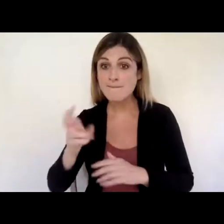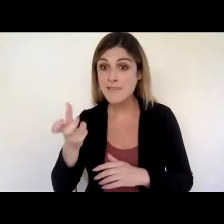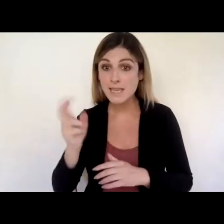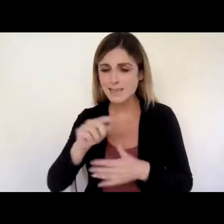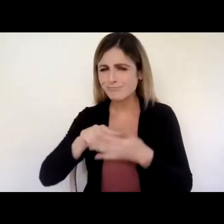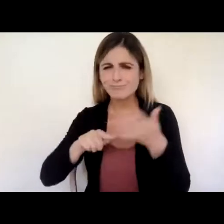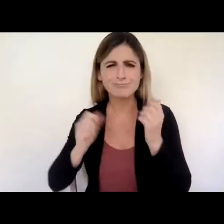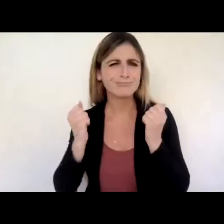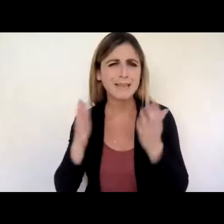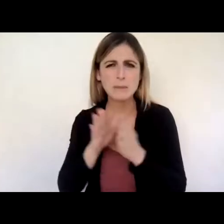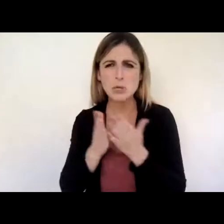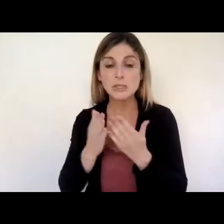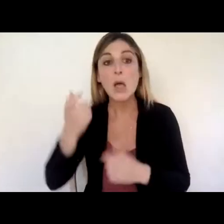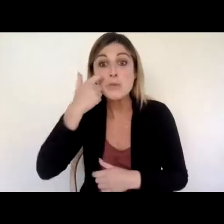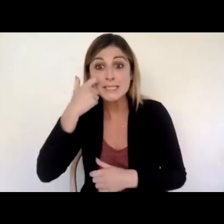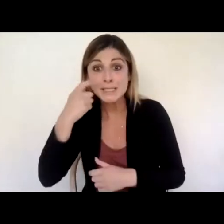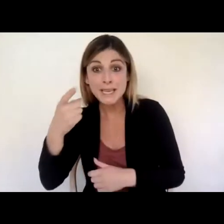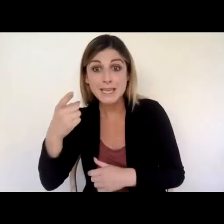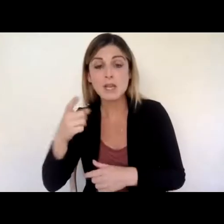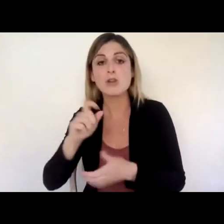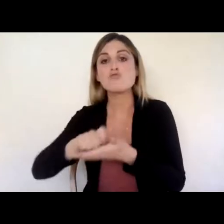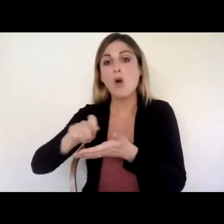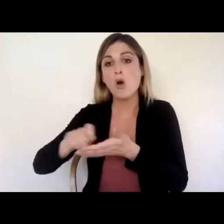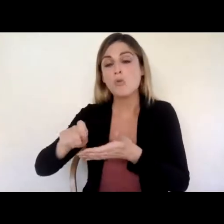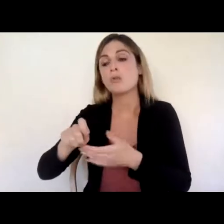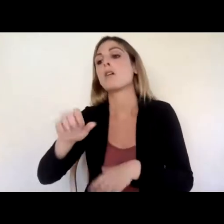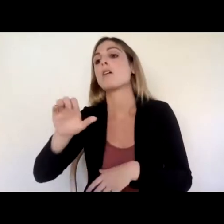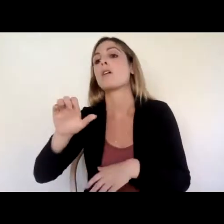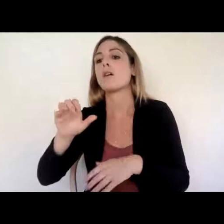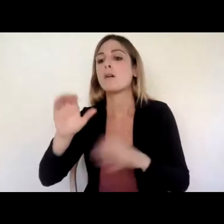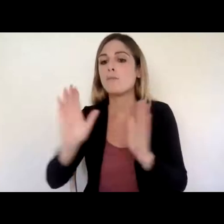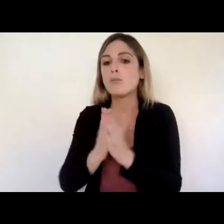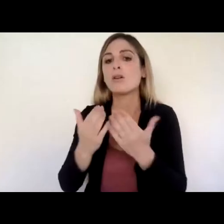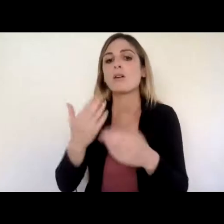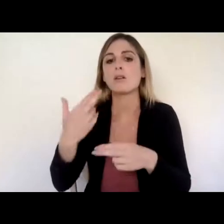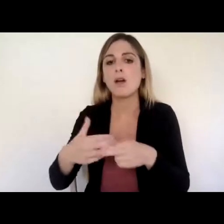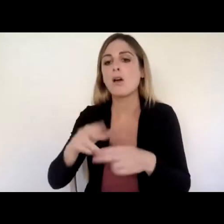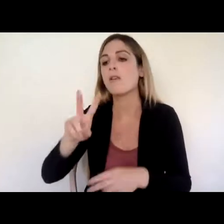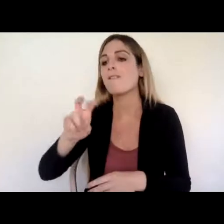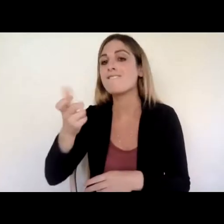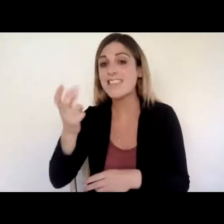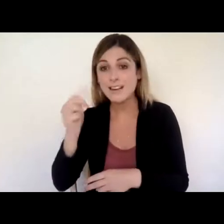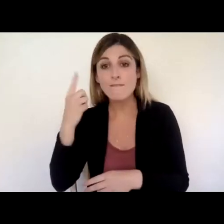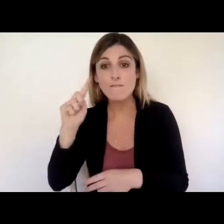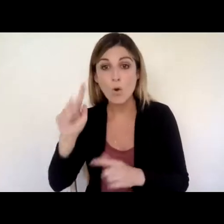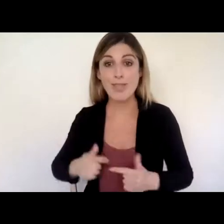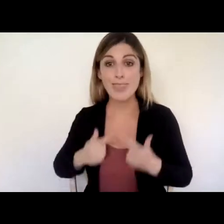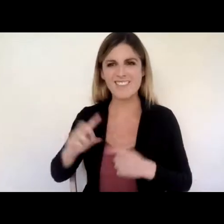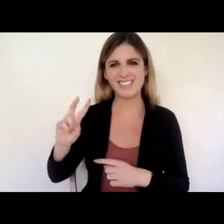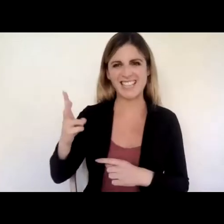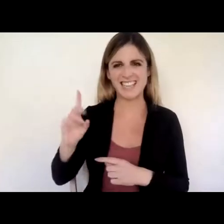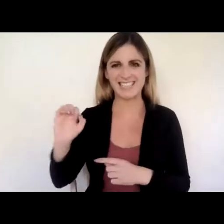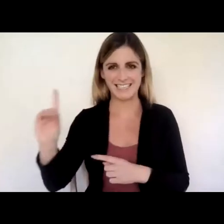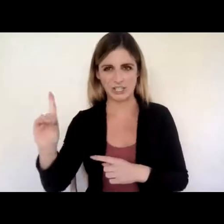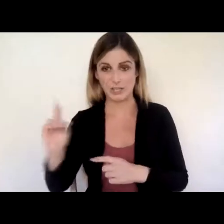reissued a book called Vegan for Life, which is now in the second edition. Vegan for Life, Everything You Know to Need to Know to Be Healthy on a Plant-Based